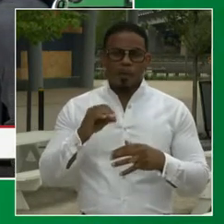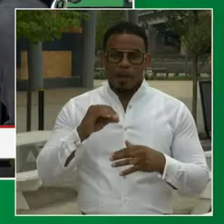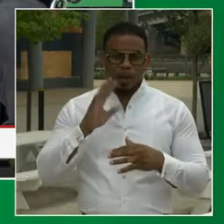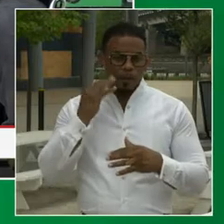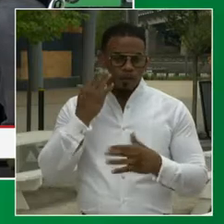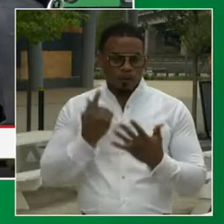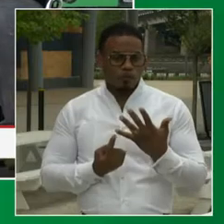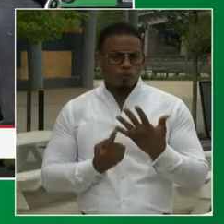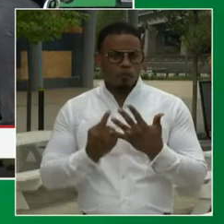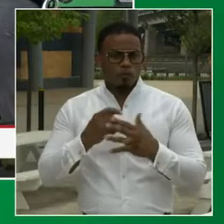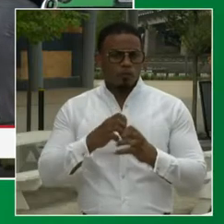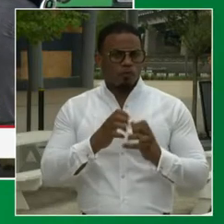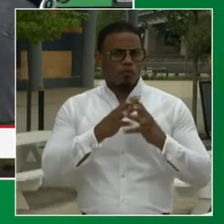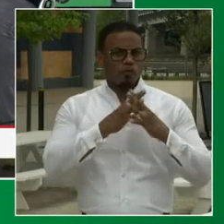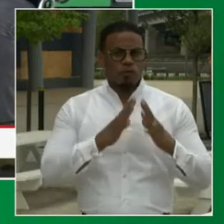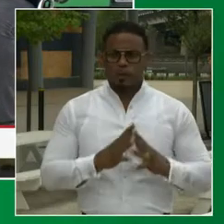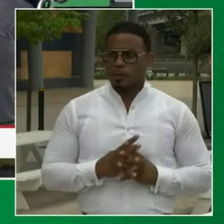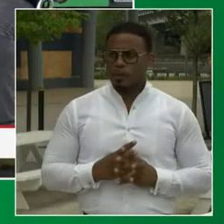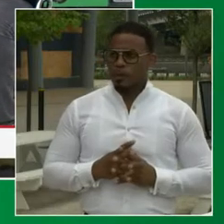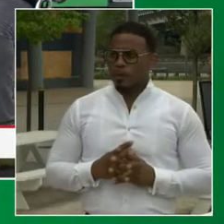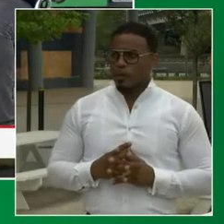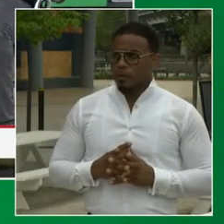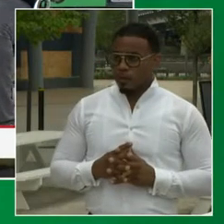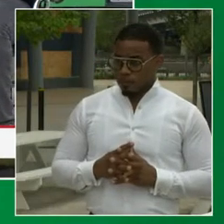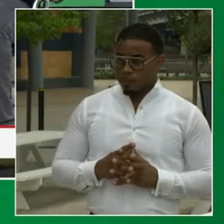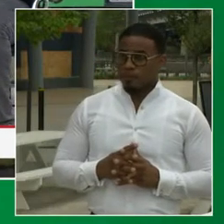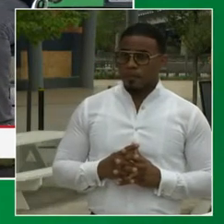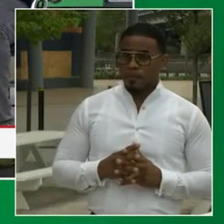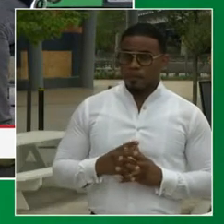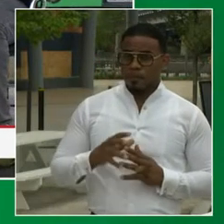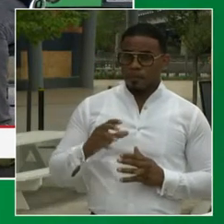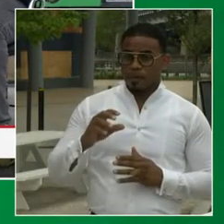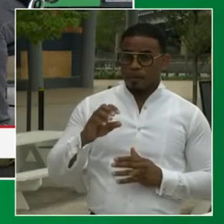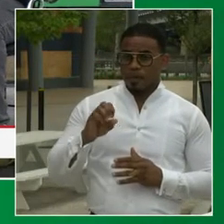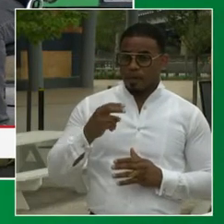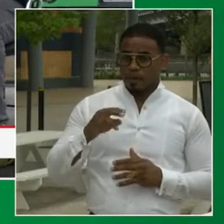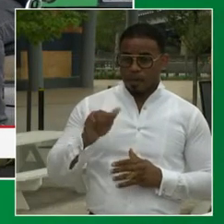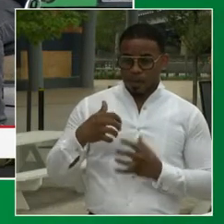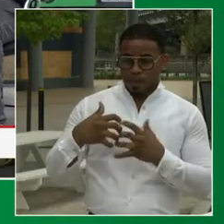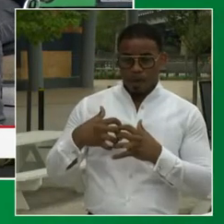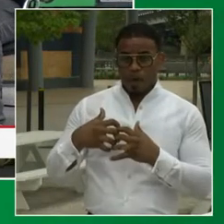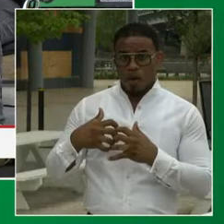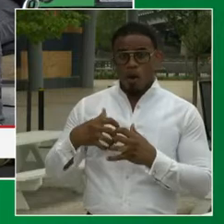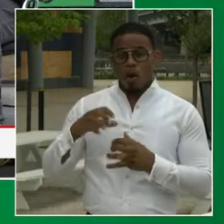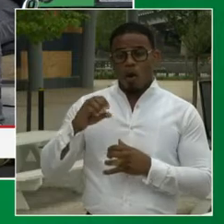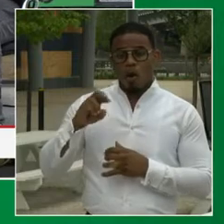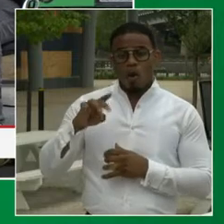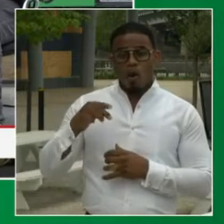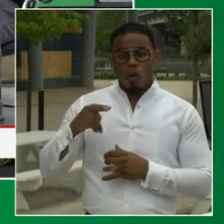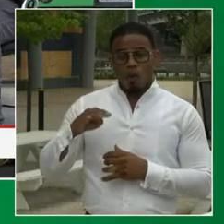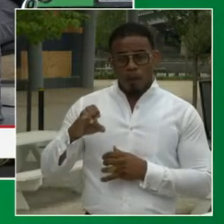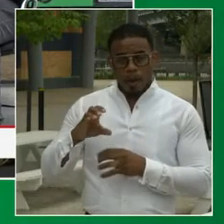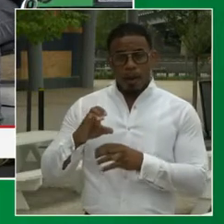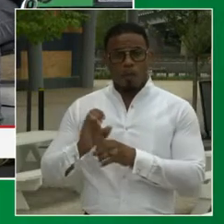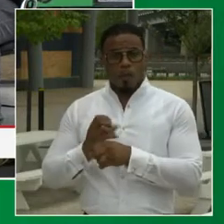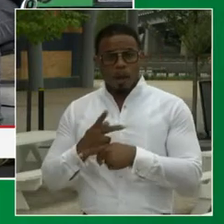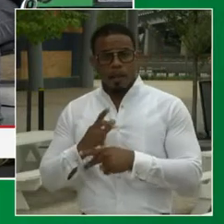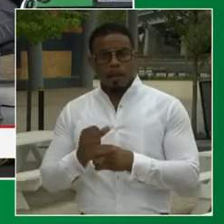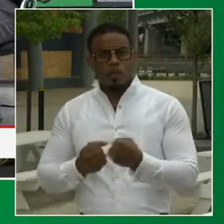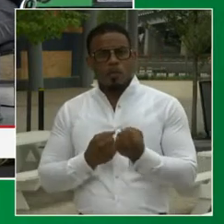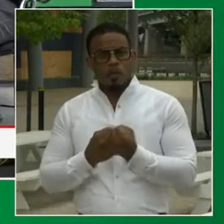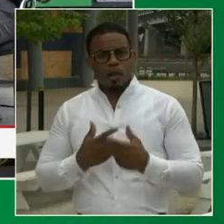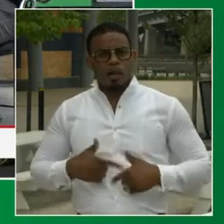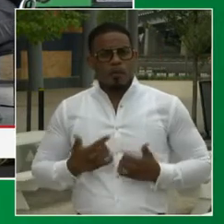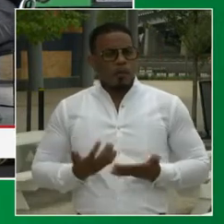into entrepreneurship. Yes. Shea manufactures organic, fair trade skin products that support